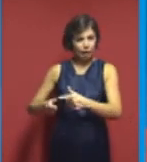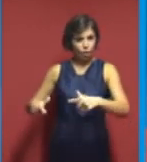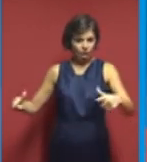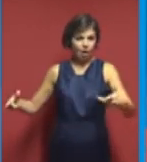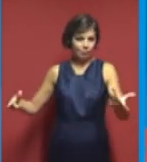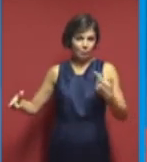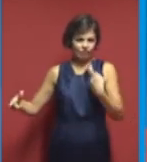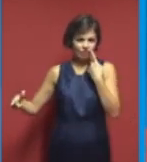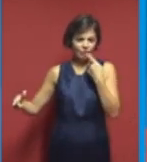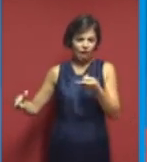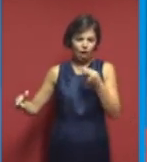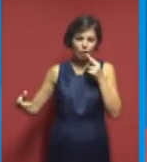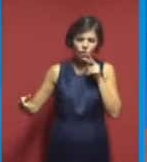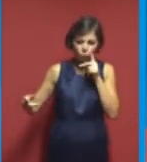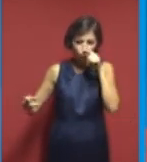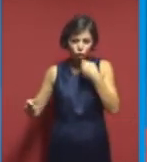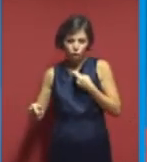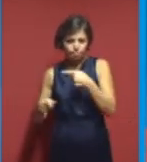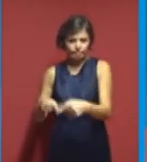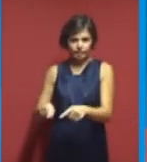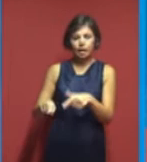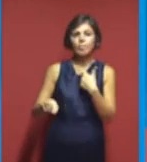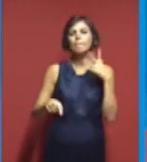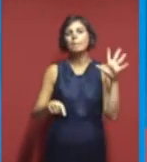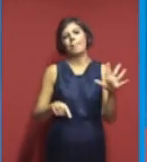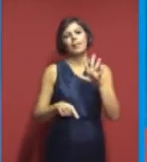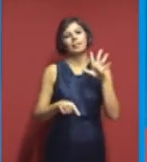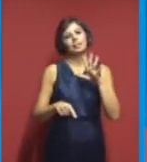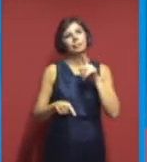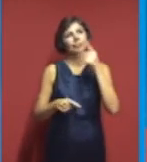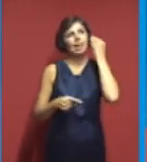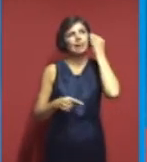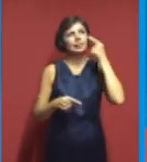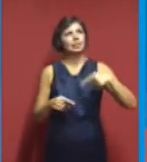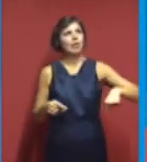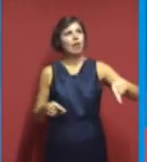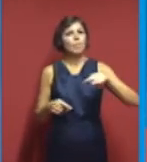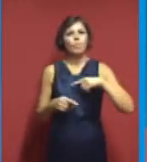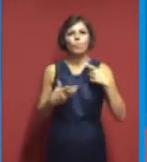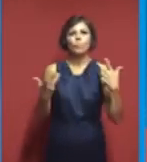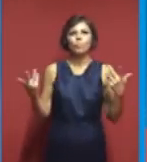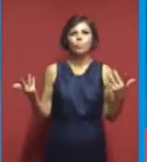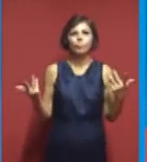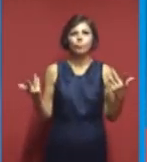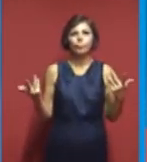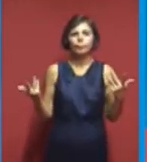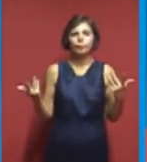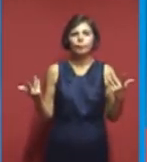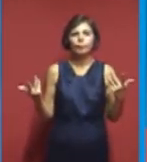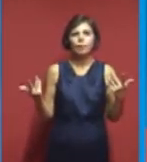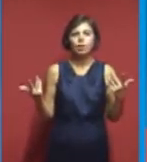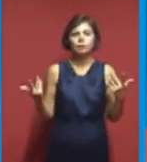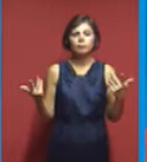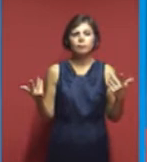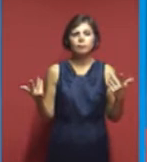So if you think about the concept of a city, we're in the perfect place for it. The Romans invented a